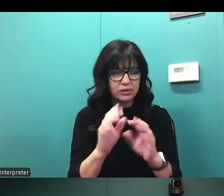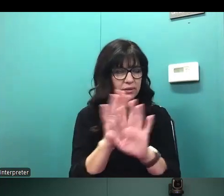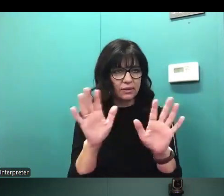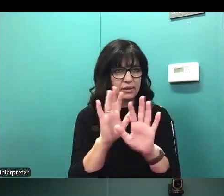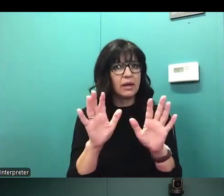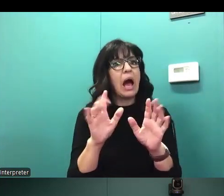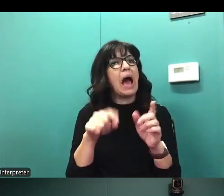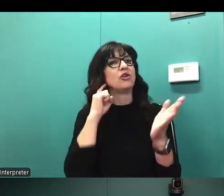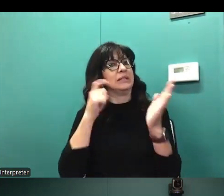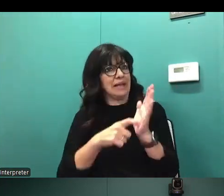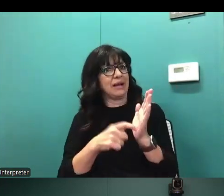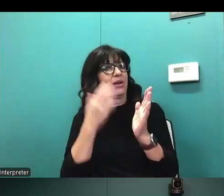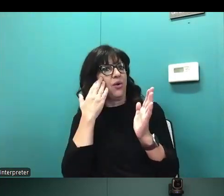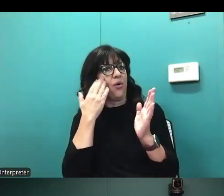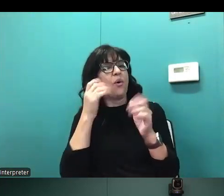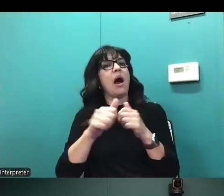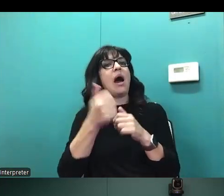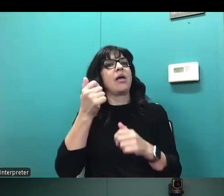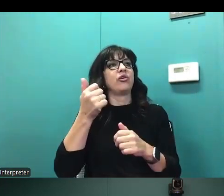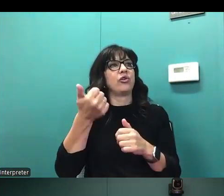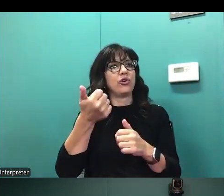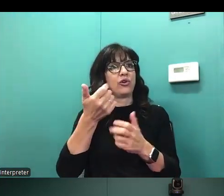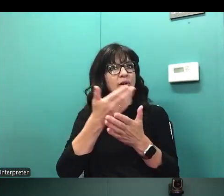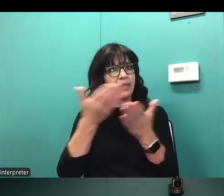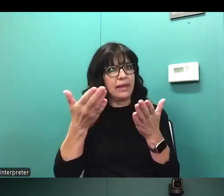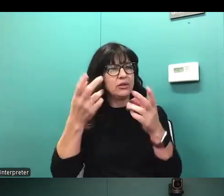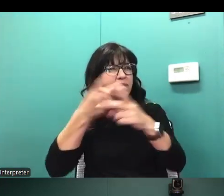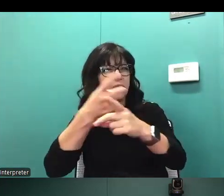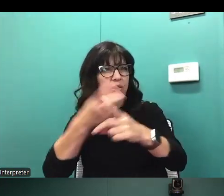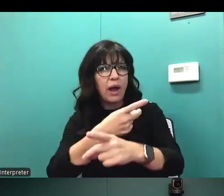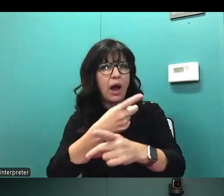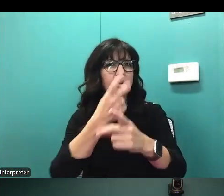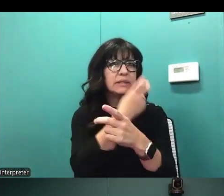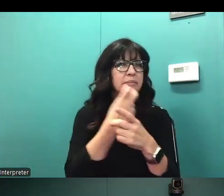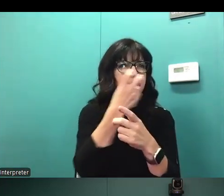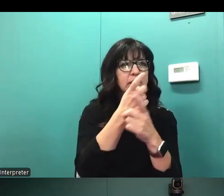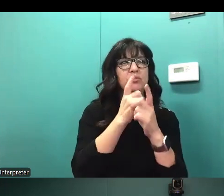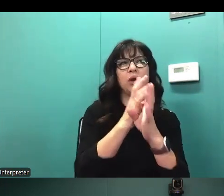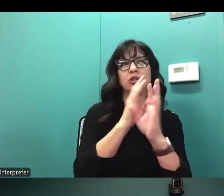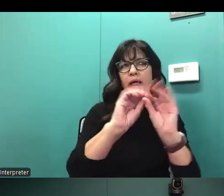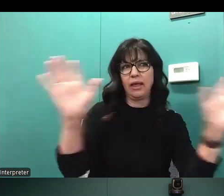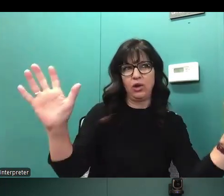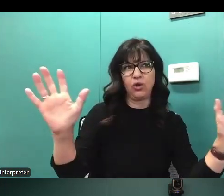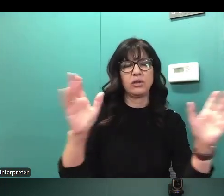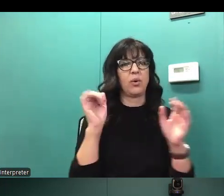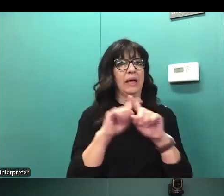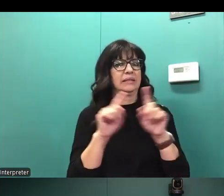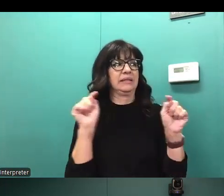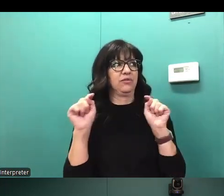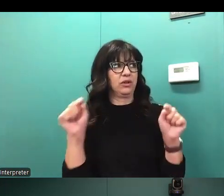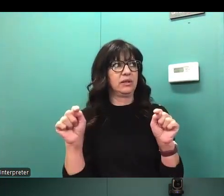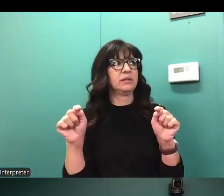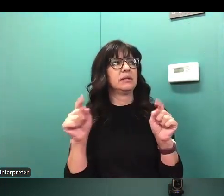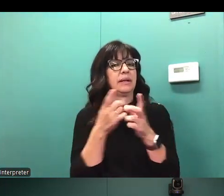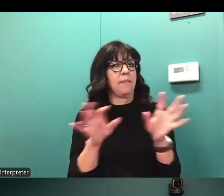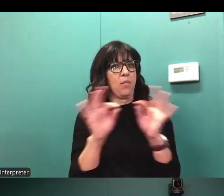they were using. And then we can do another IPA kind of a thing to figure out speech production. So it's a different thing. So you have to kind of